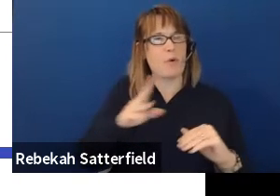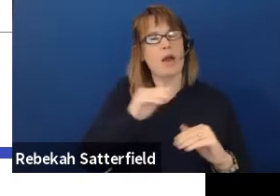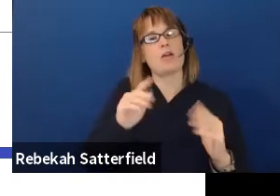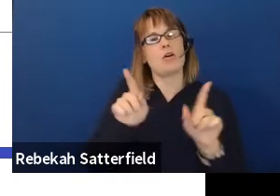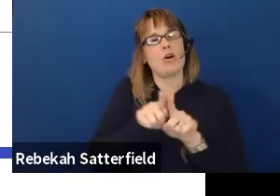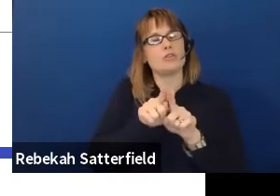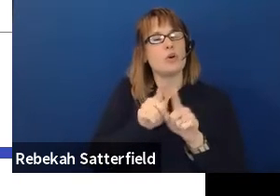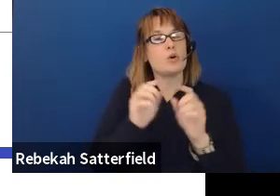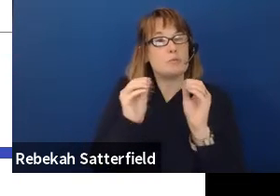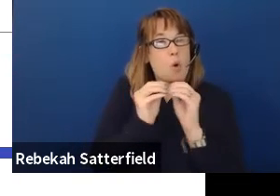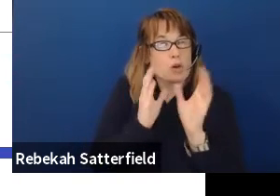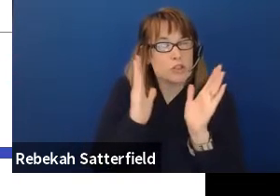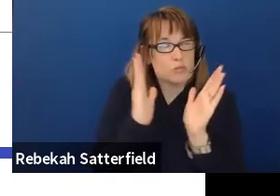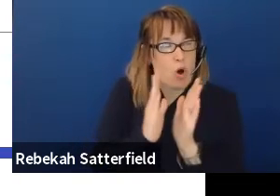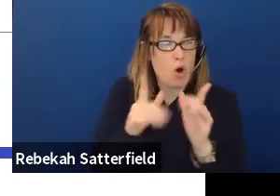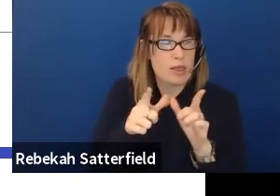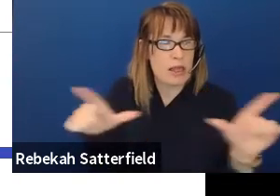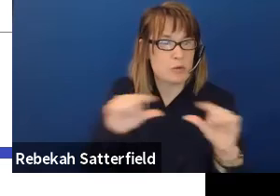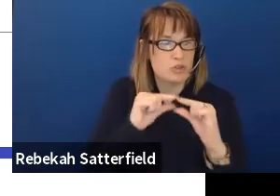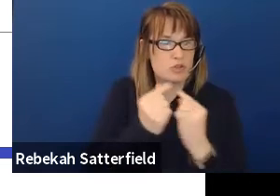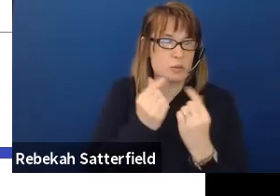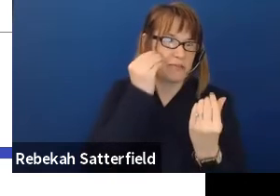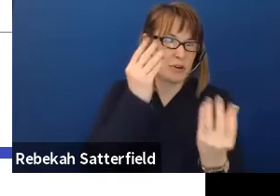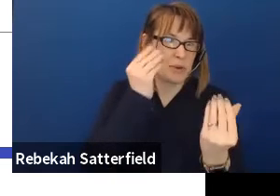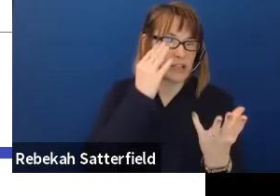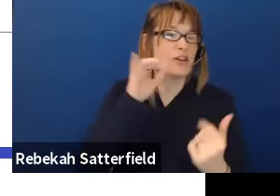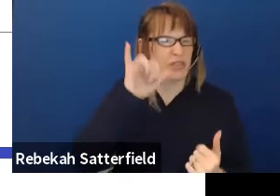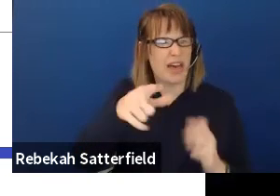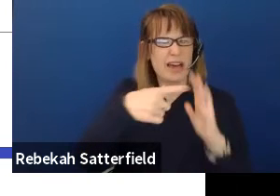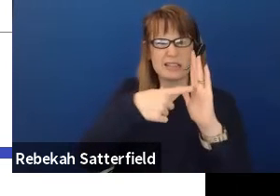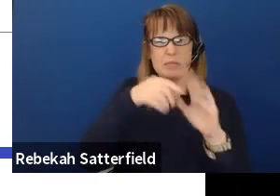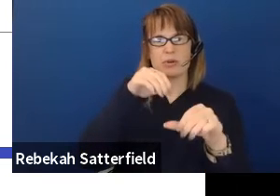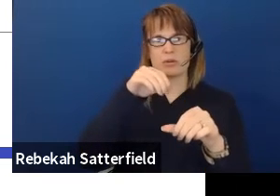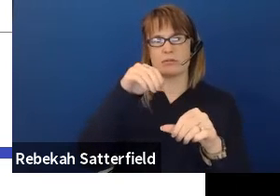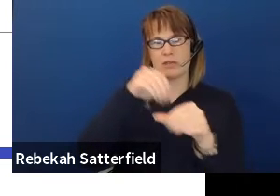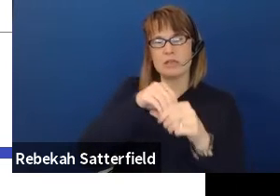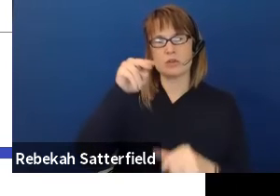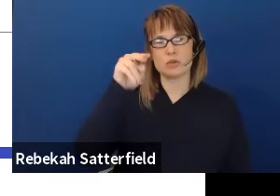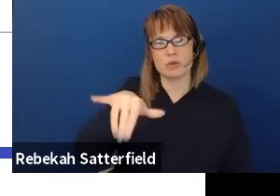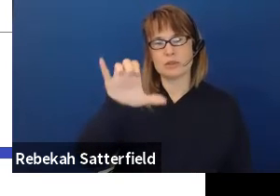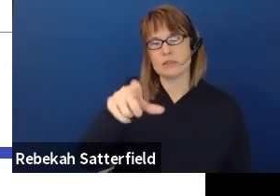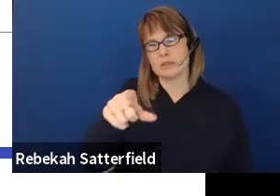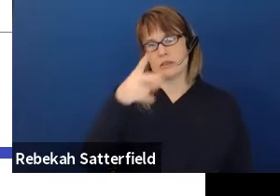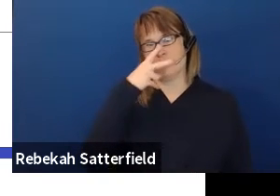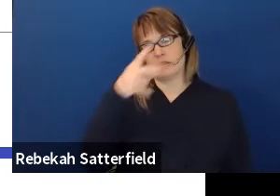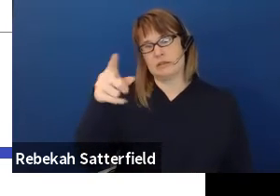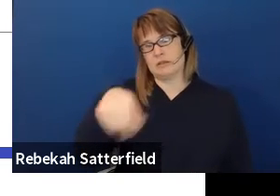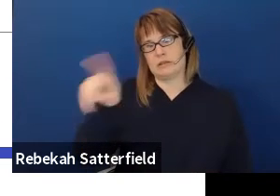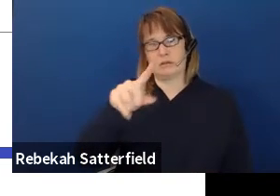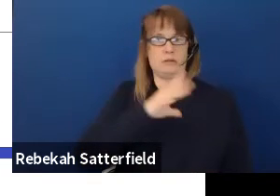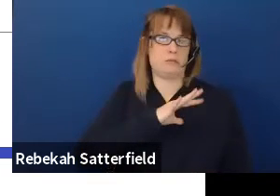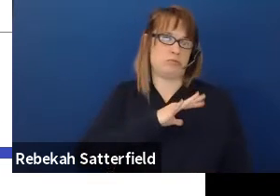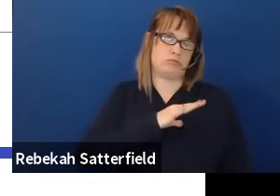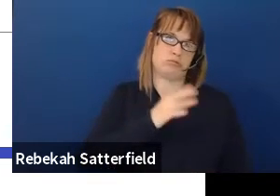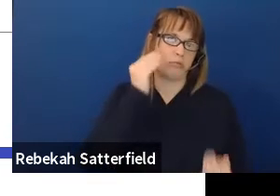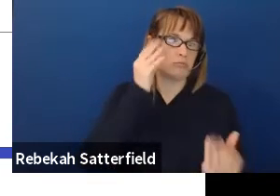smaller language groups. This particular example is the New York metro area. So you can see it's quite impressive.